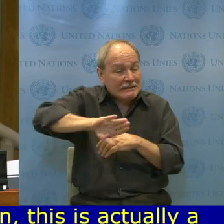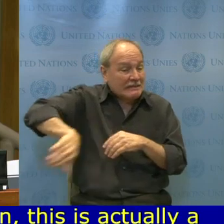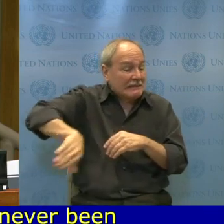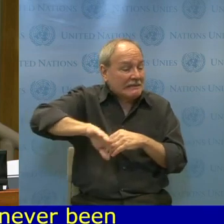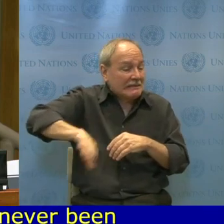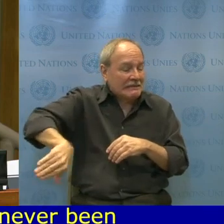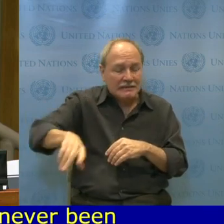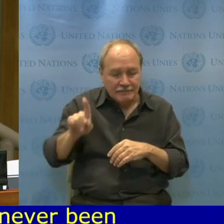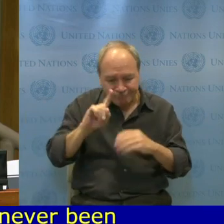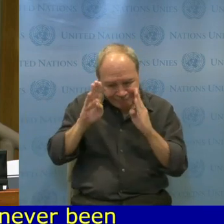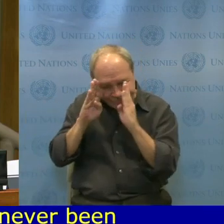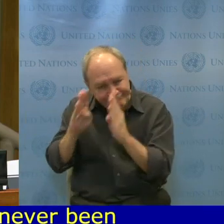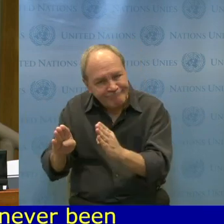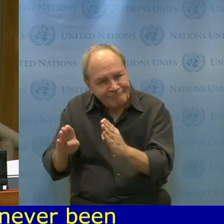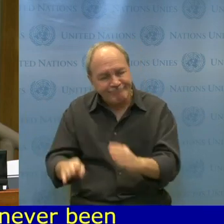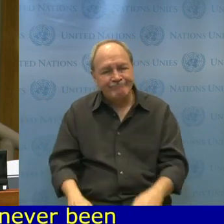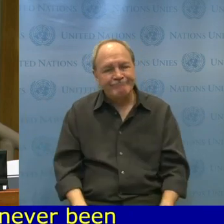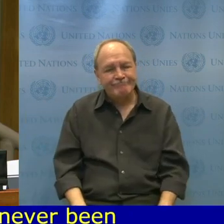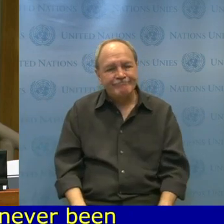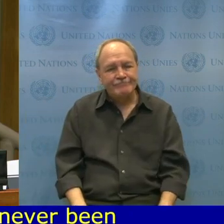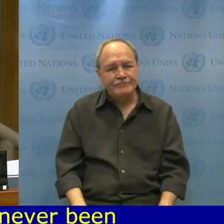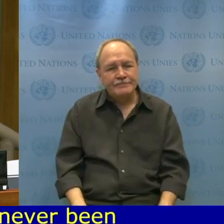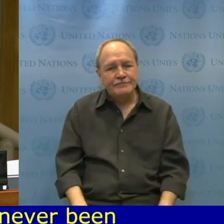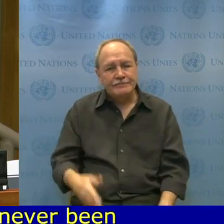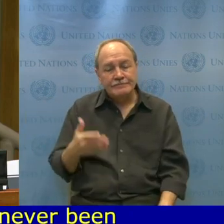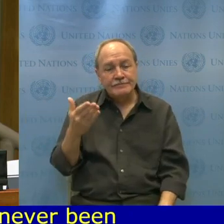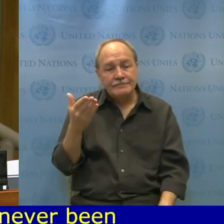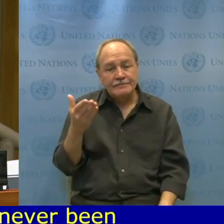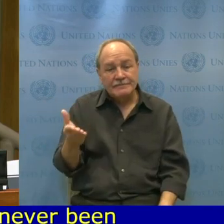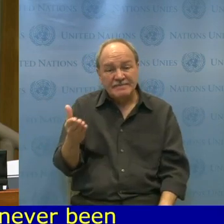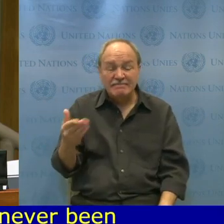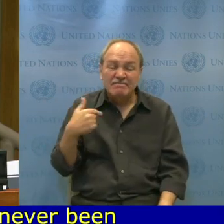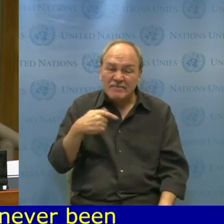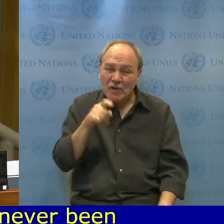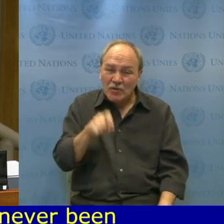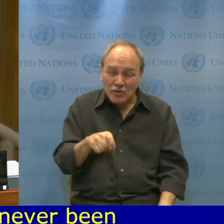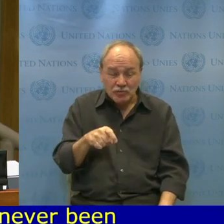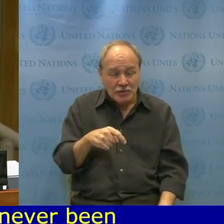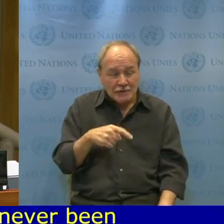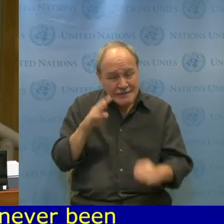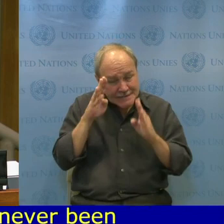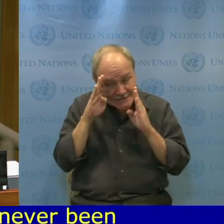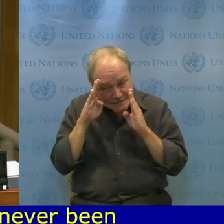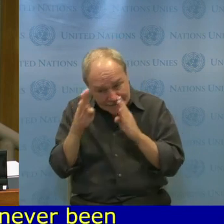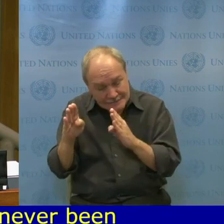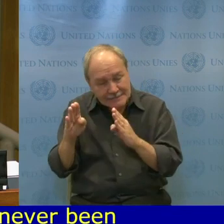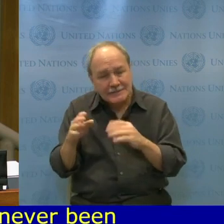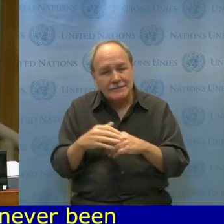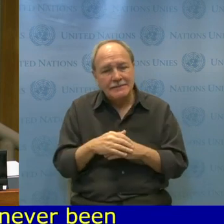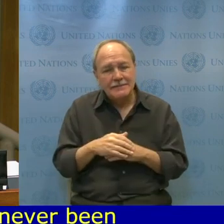be one of the concern of us, how to help